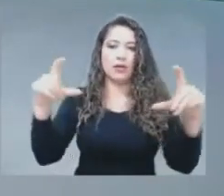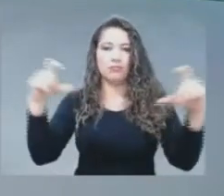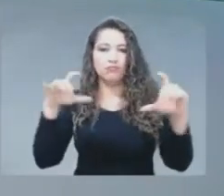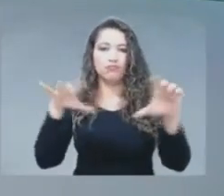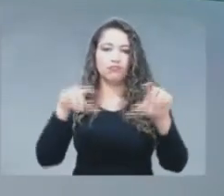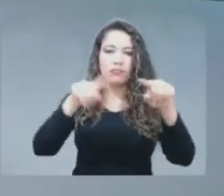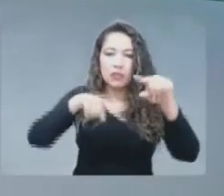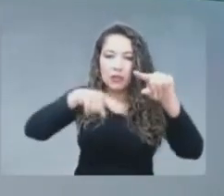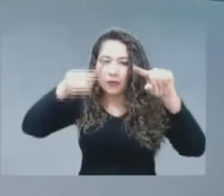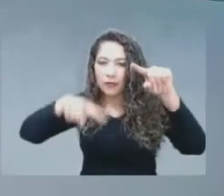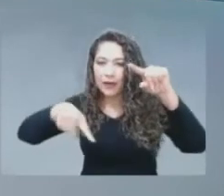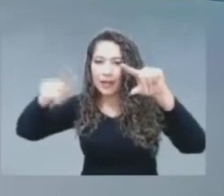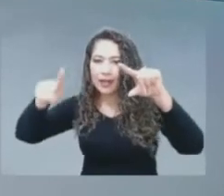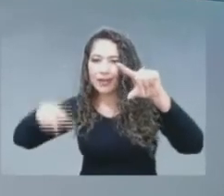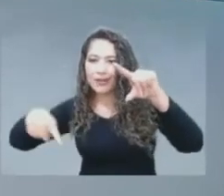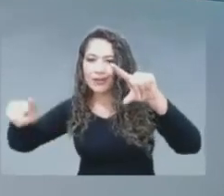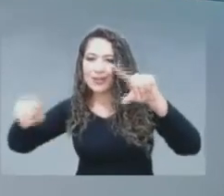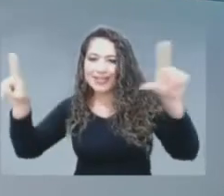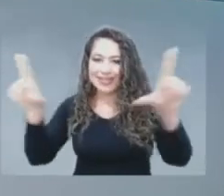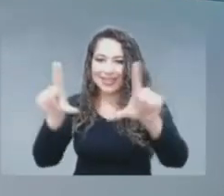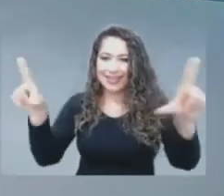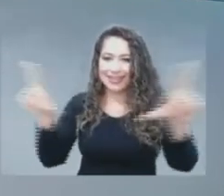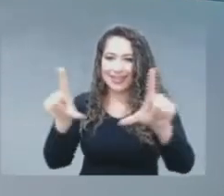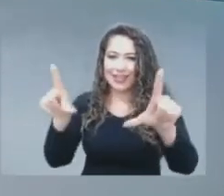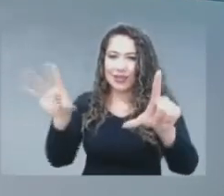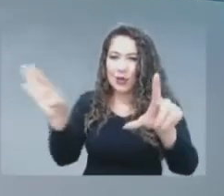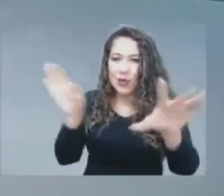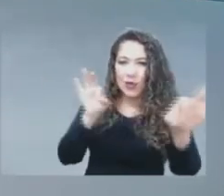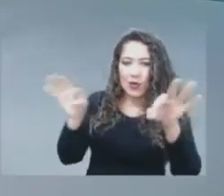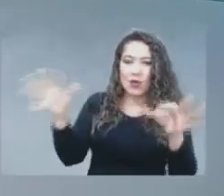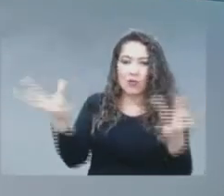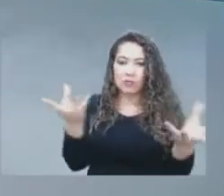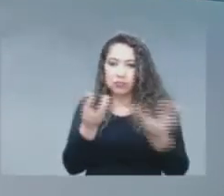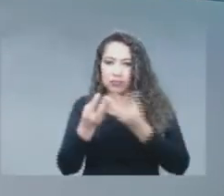used, especially for TV